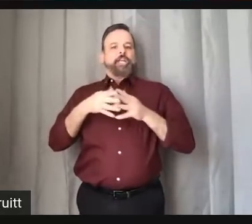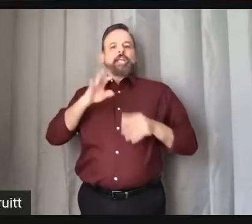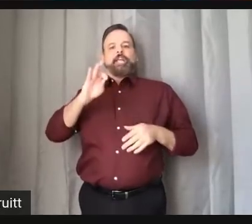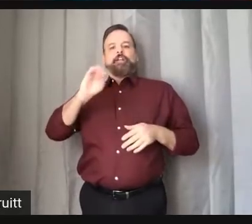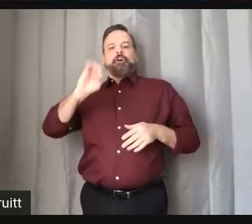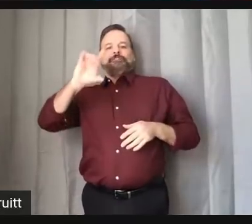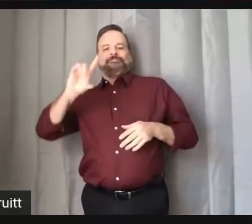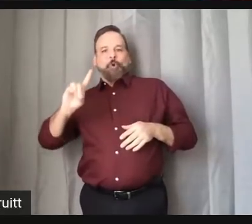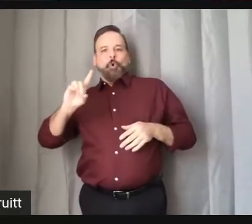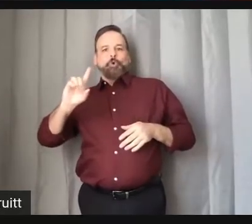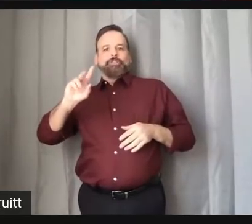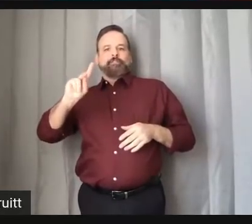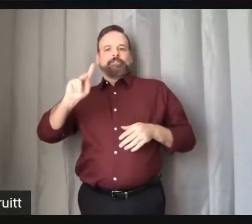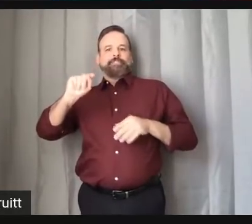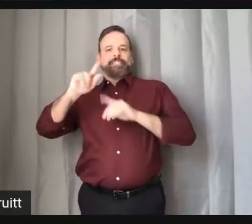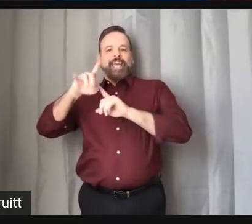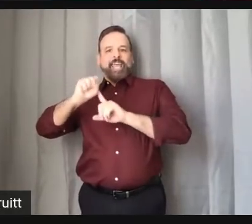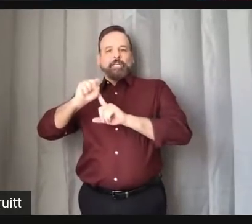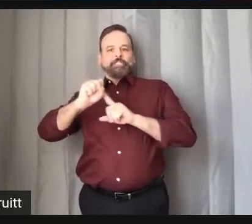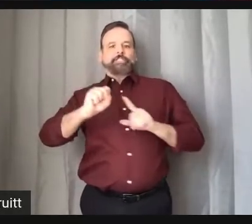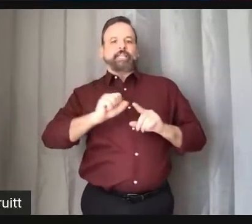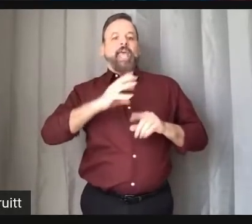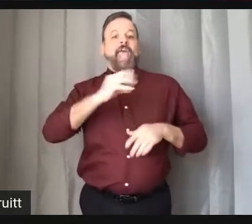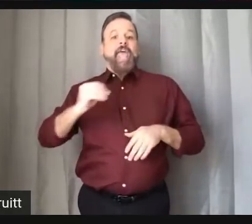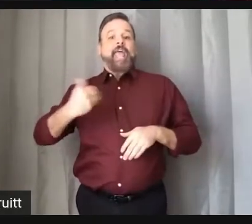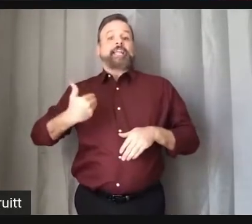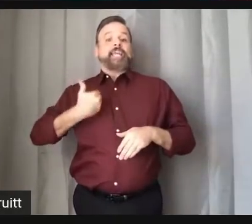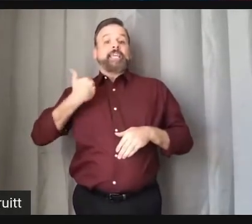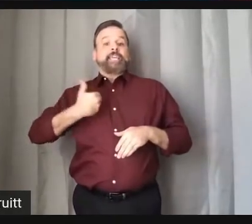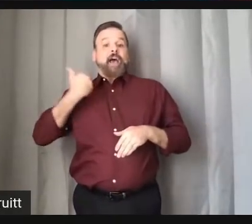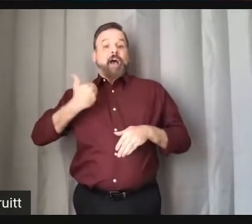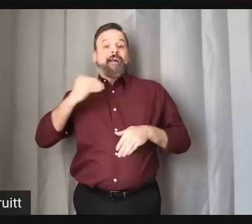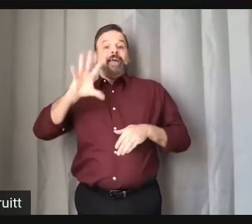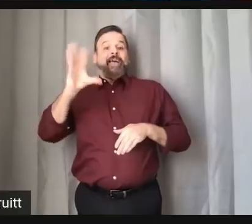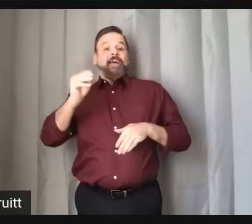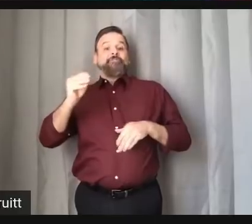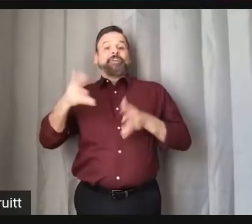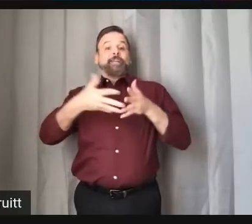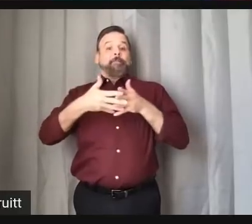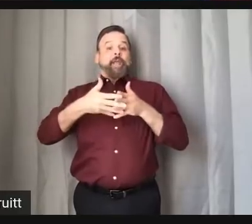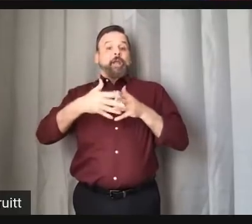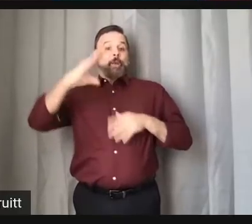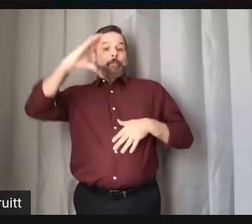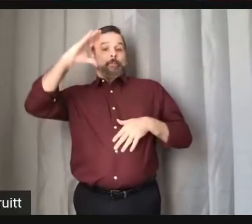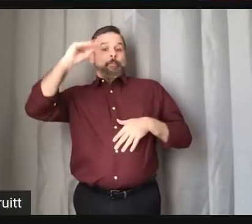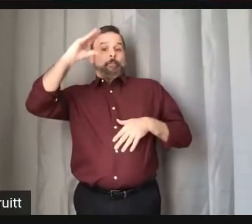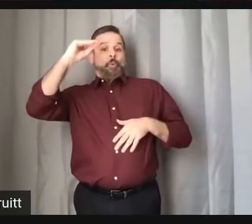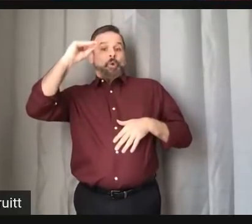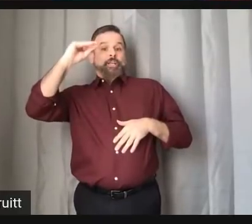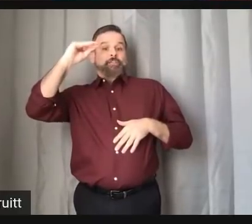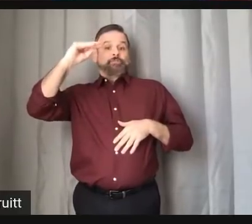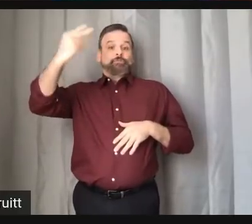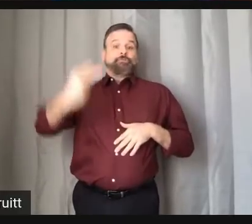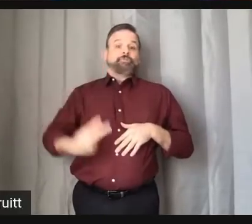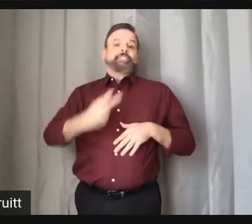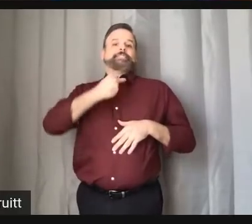African mythology, and a young African-American boy who is caught between them both.